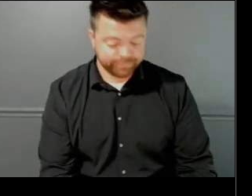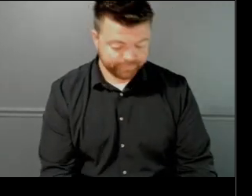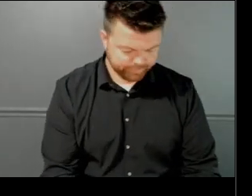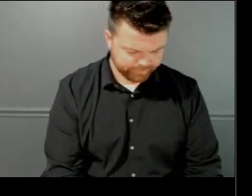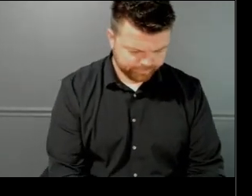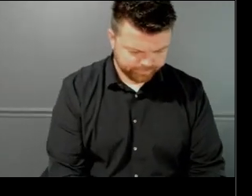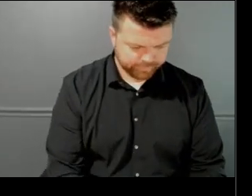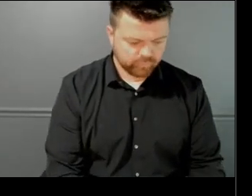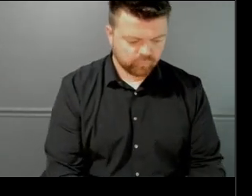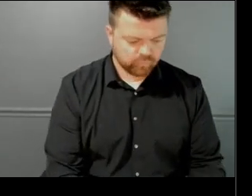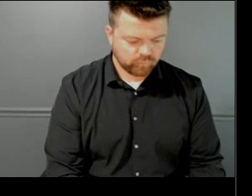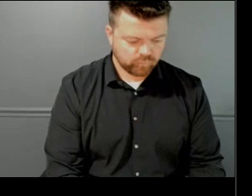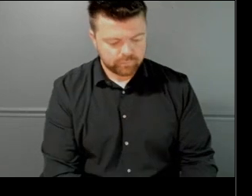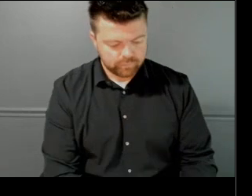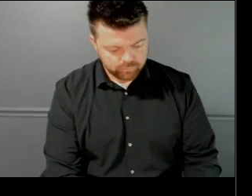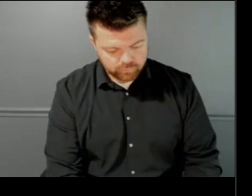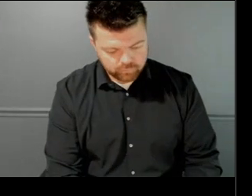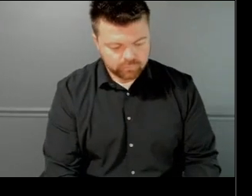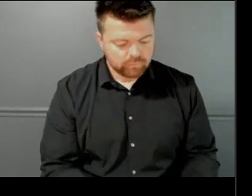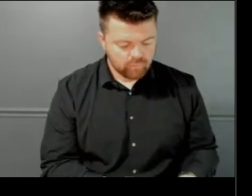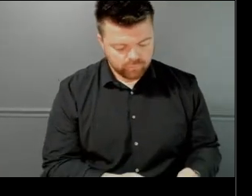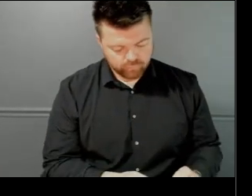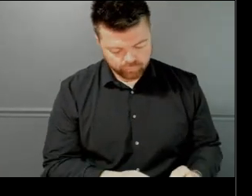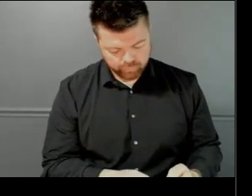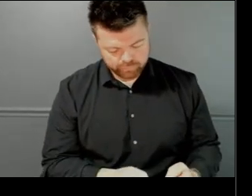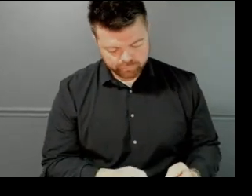All right, we'll give it a few more moments to get your selections in.